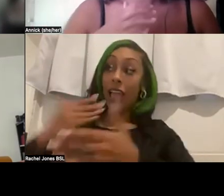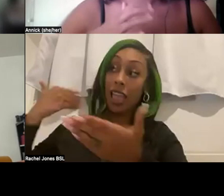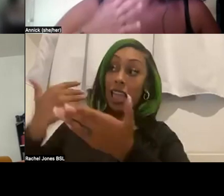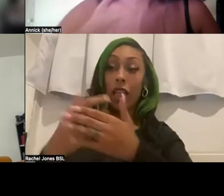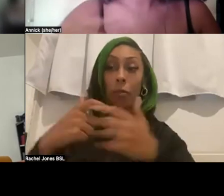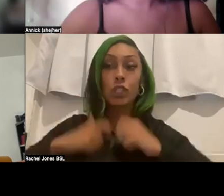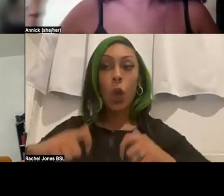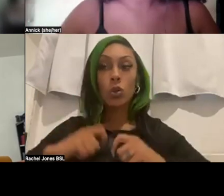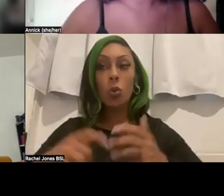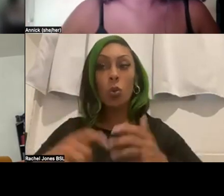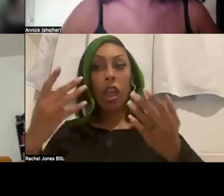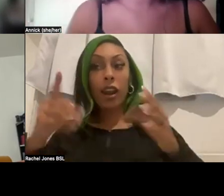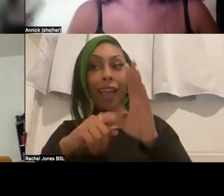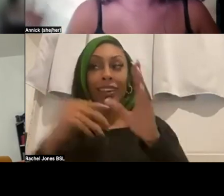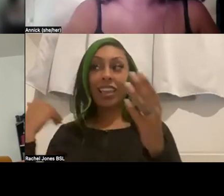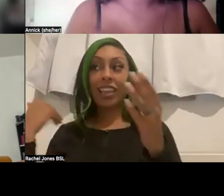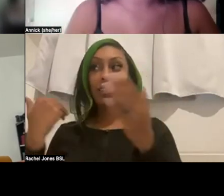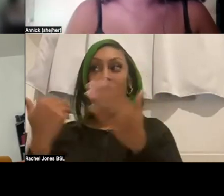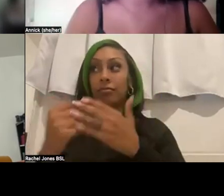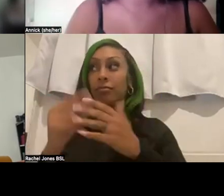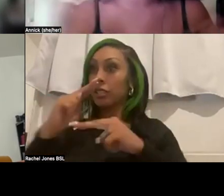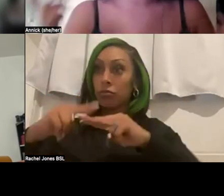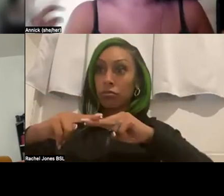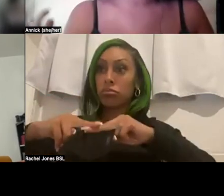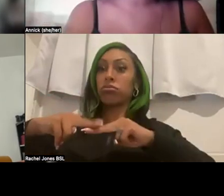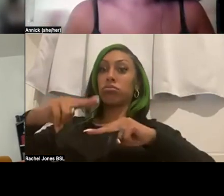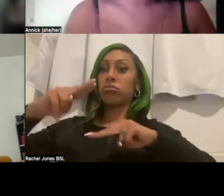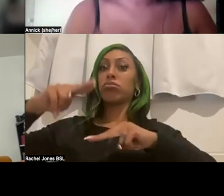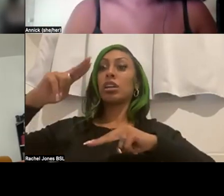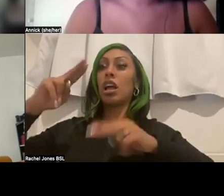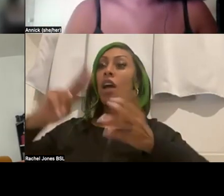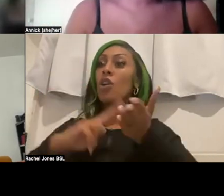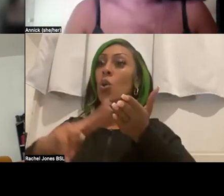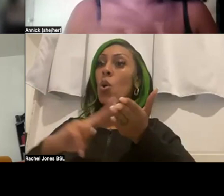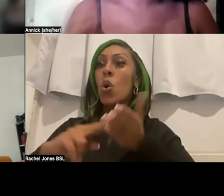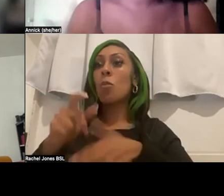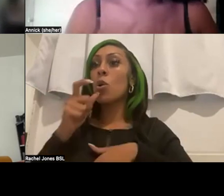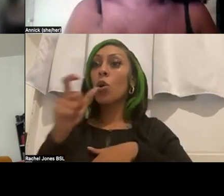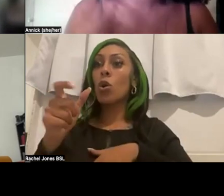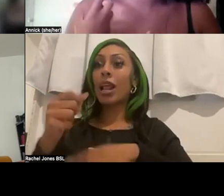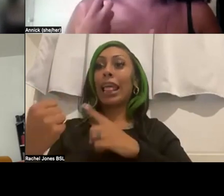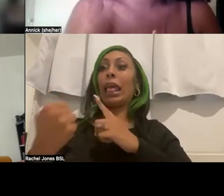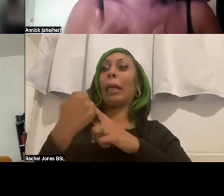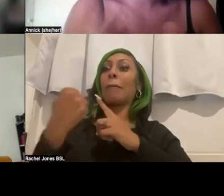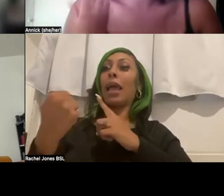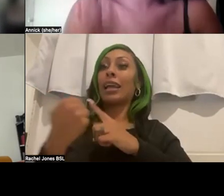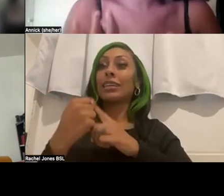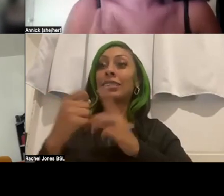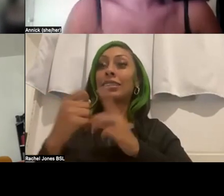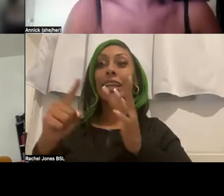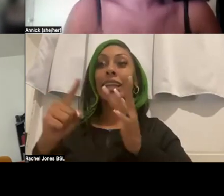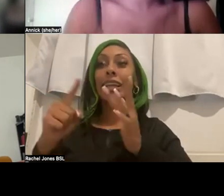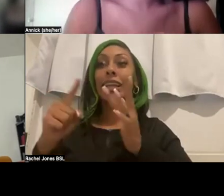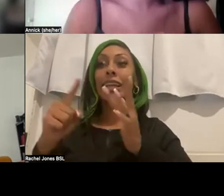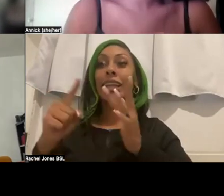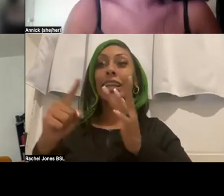this increasing normalization of the use of certain words like impact. Impact wasn't a word that was that